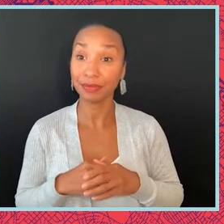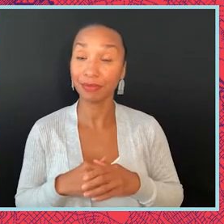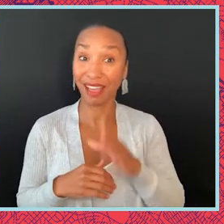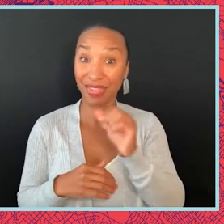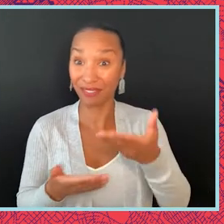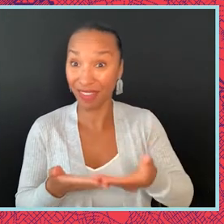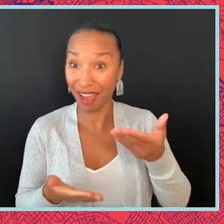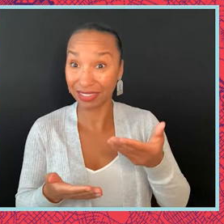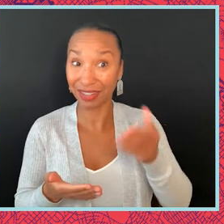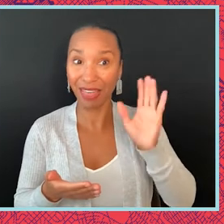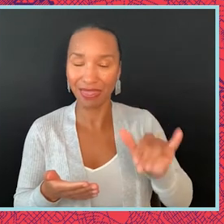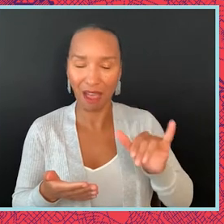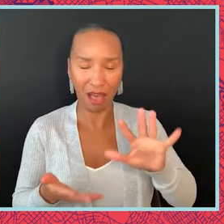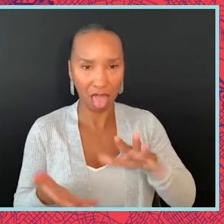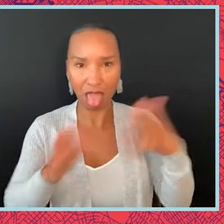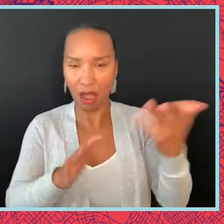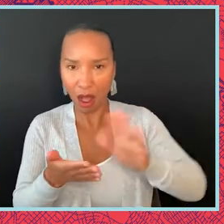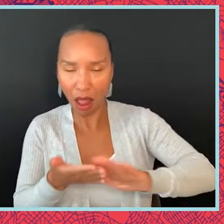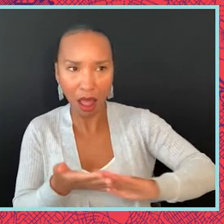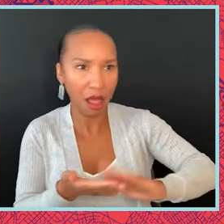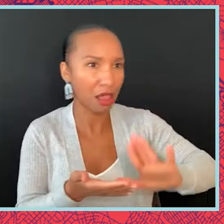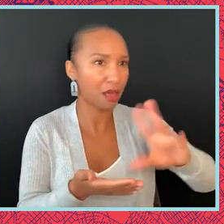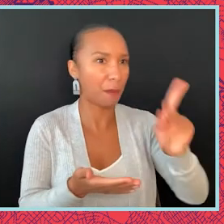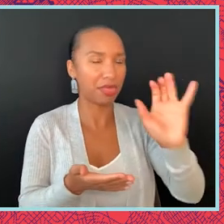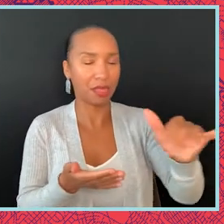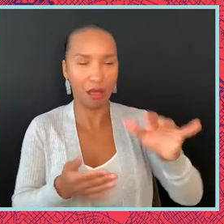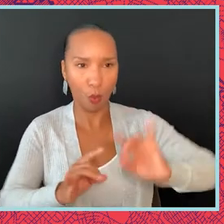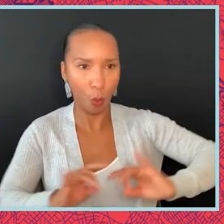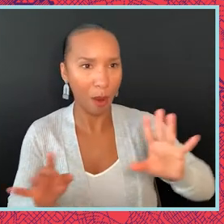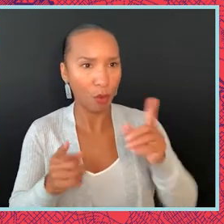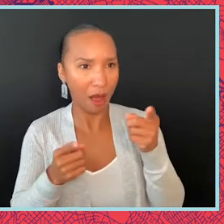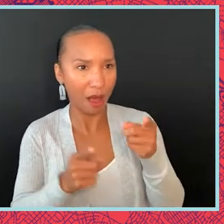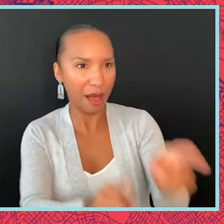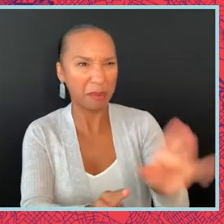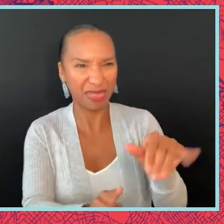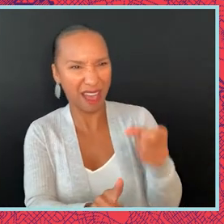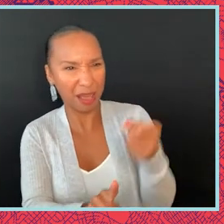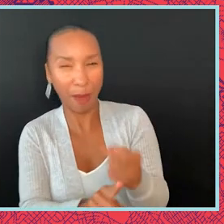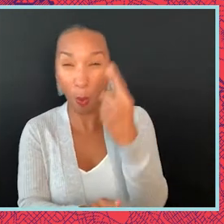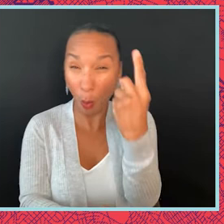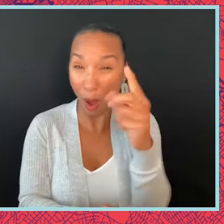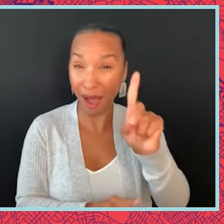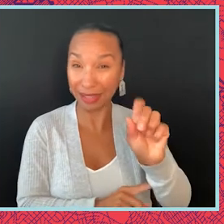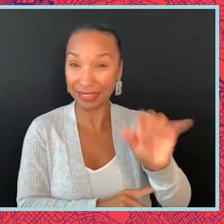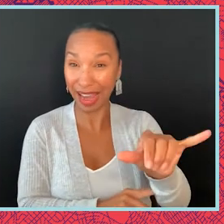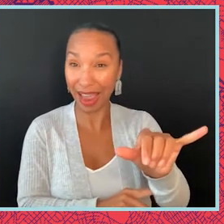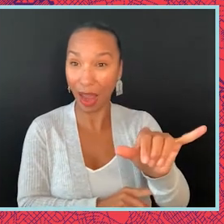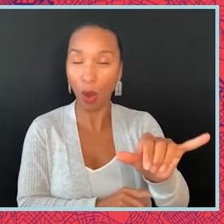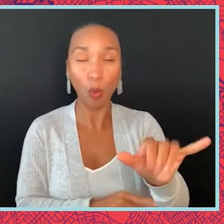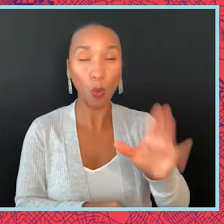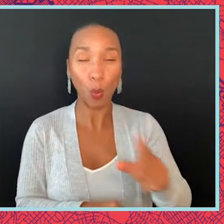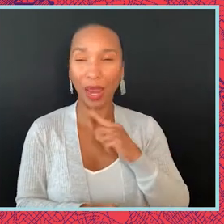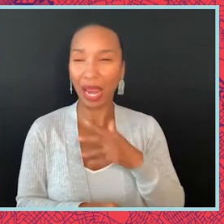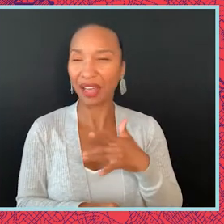that the fact is that mess of cleaning up that mess and the impact of that one day